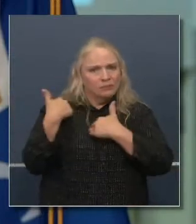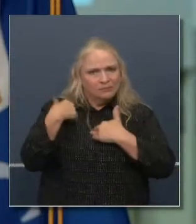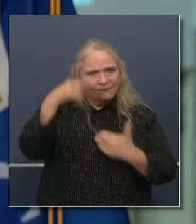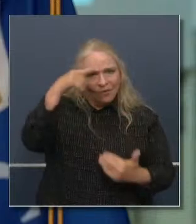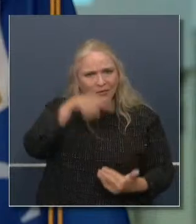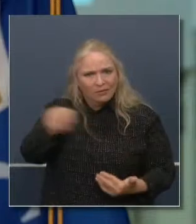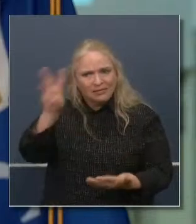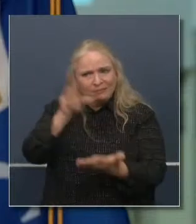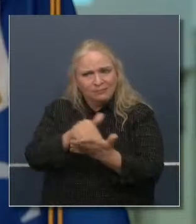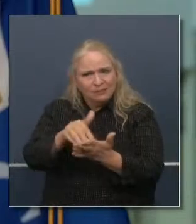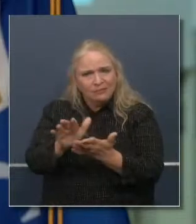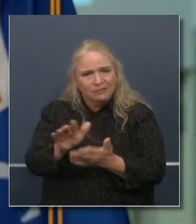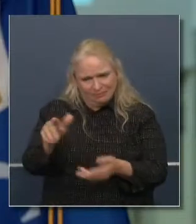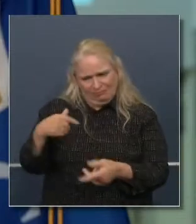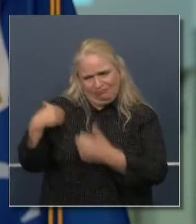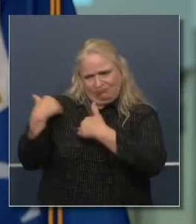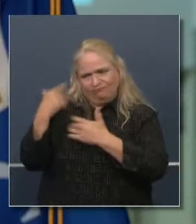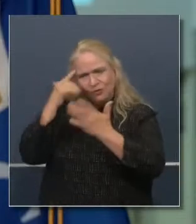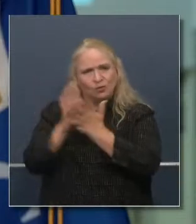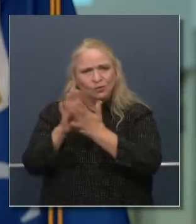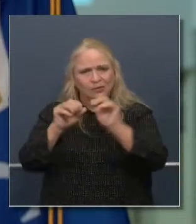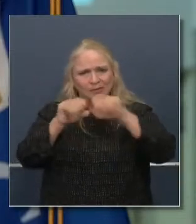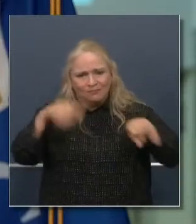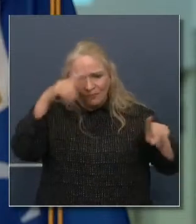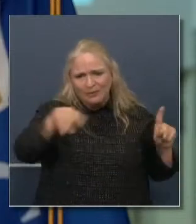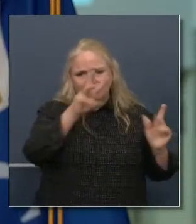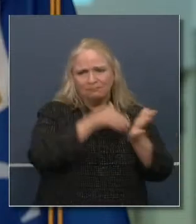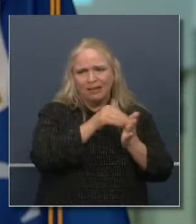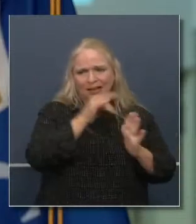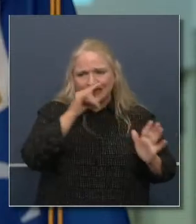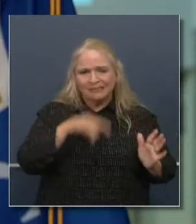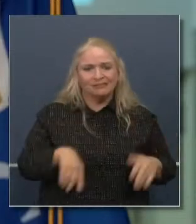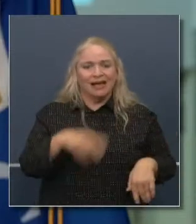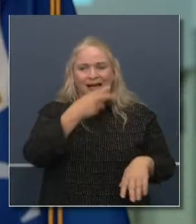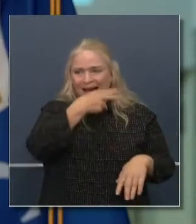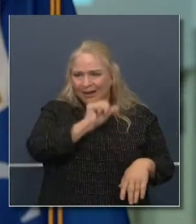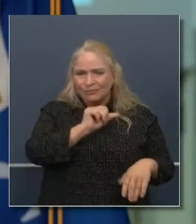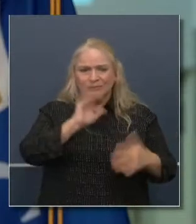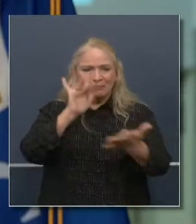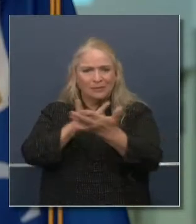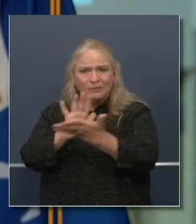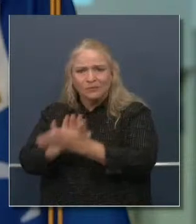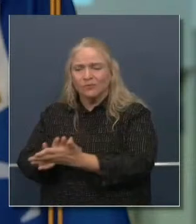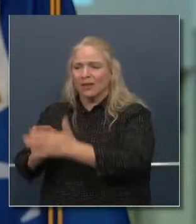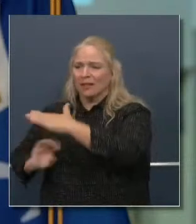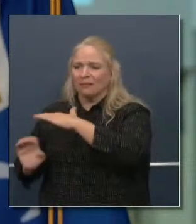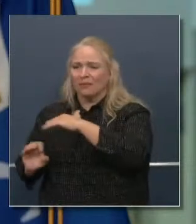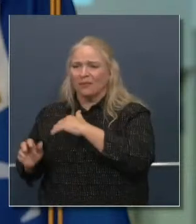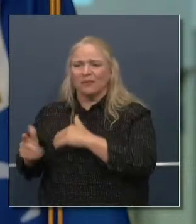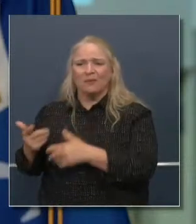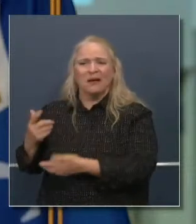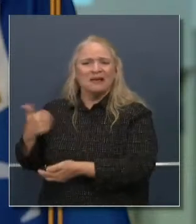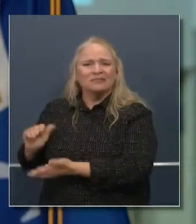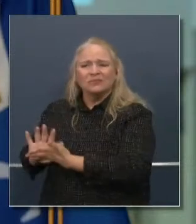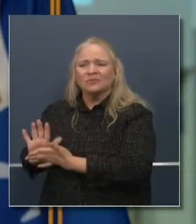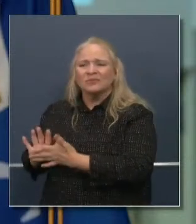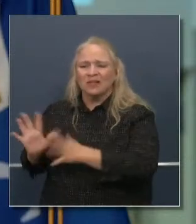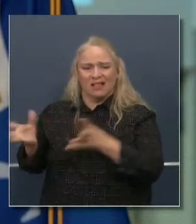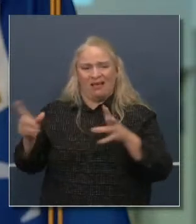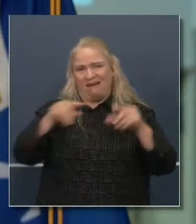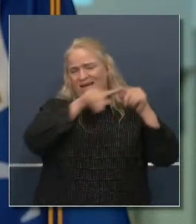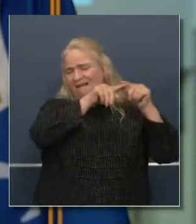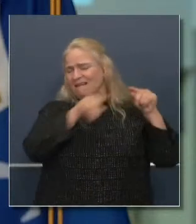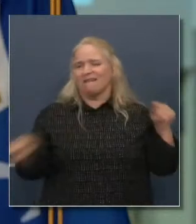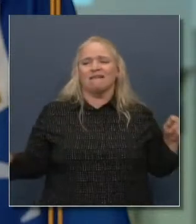system. Different cohorts of children, high school students, middle, elementary, a lot of preschool components and pre-K